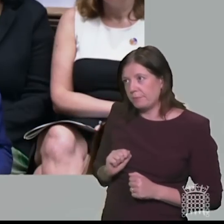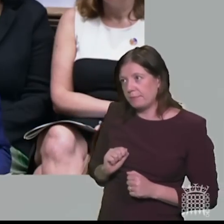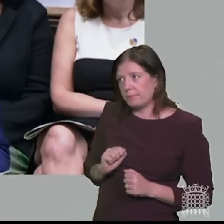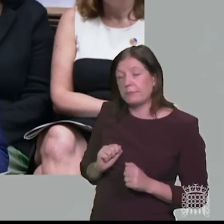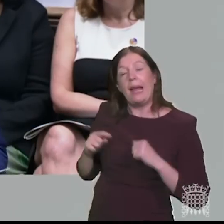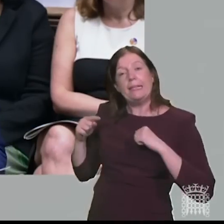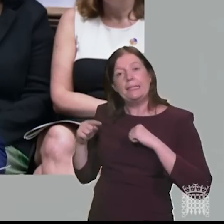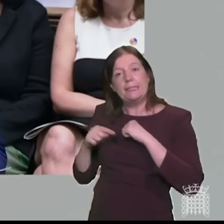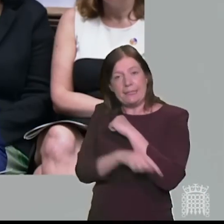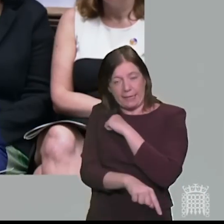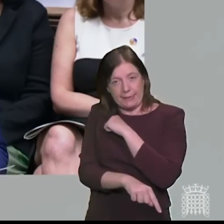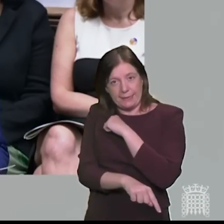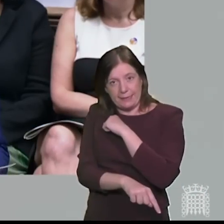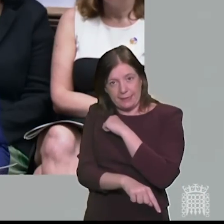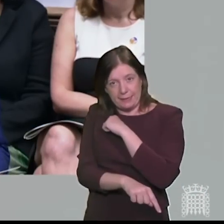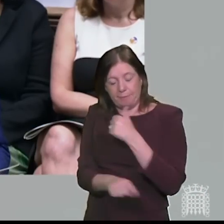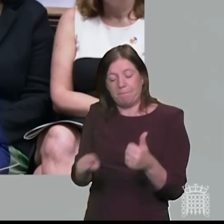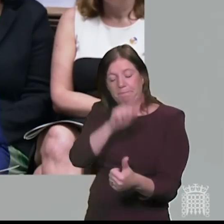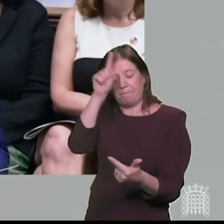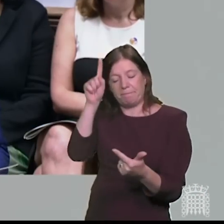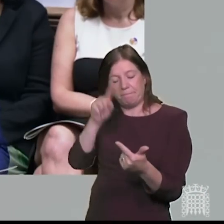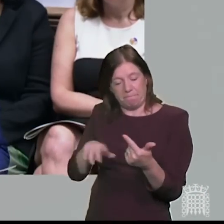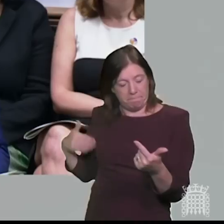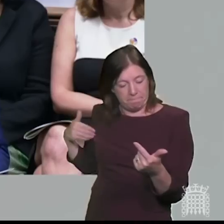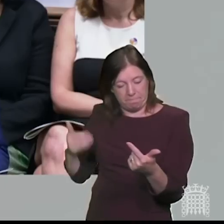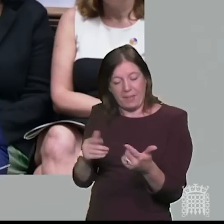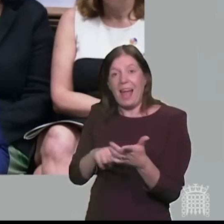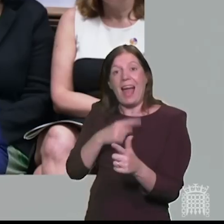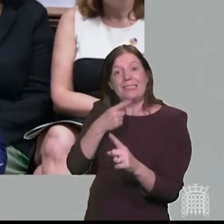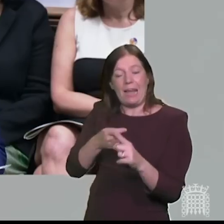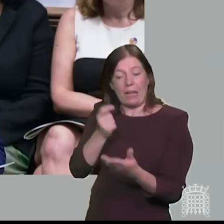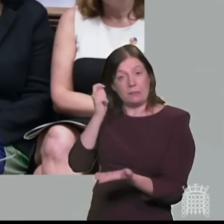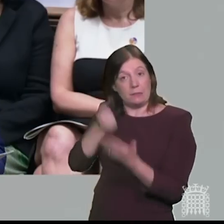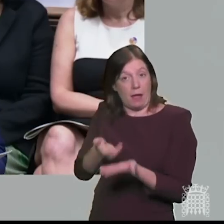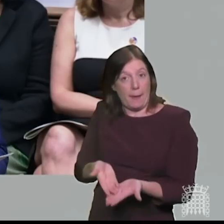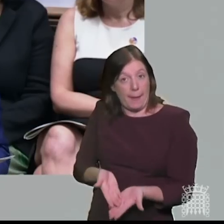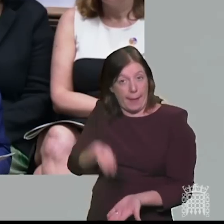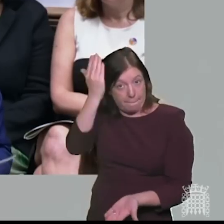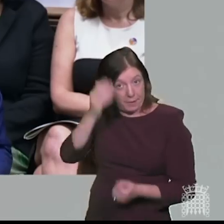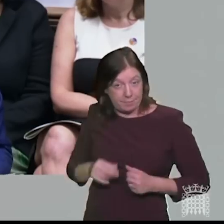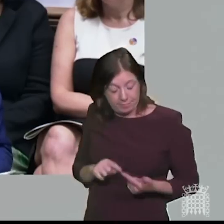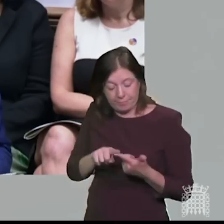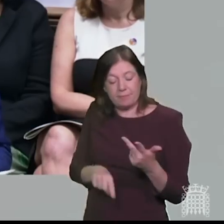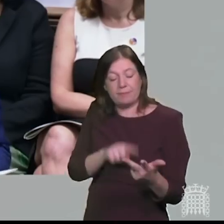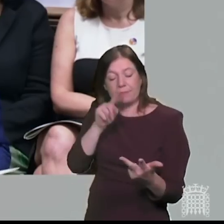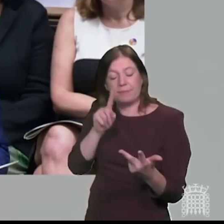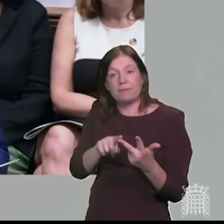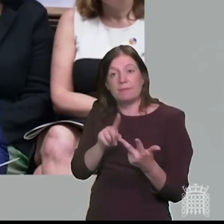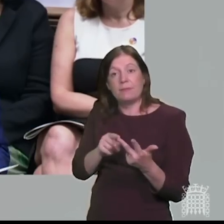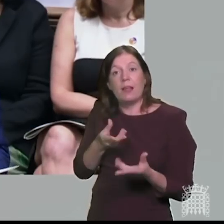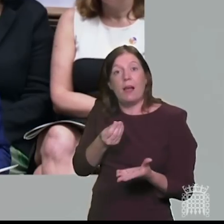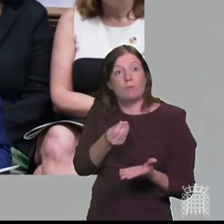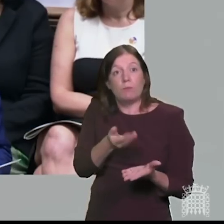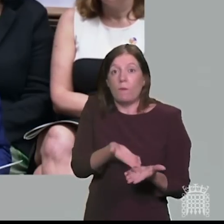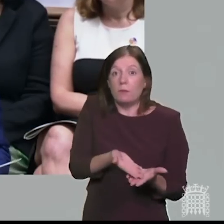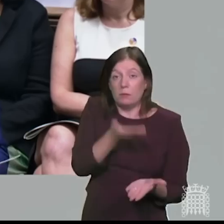peacetime debt ever, the largest tax burden since the Second World War, the highest core